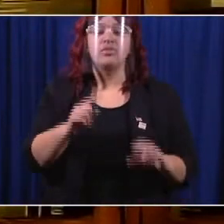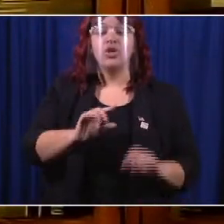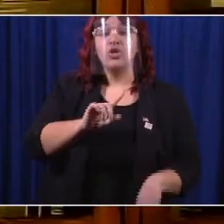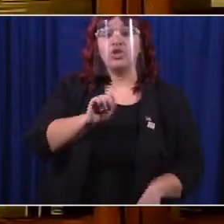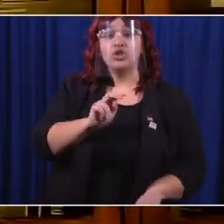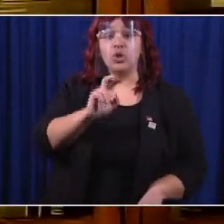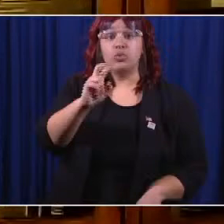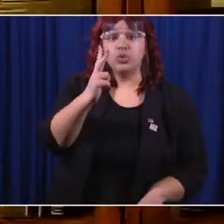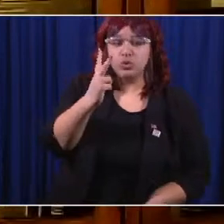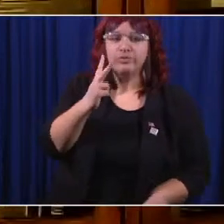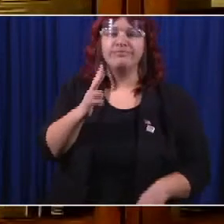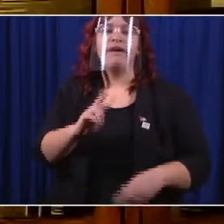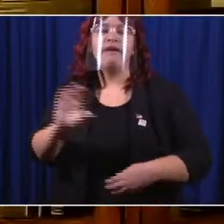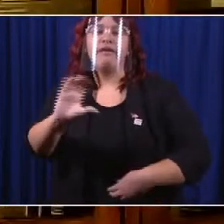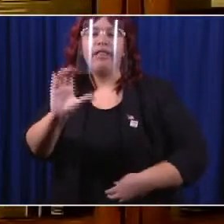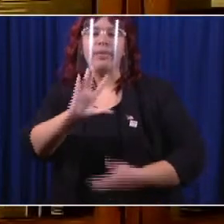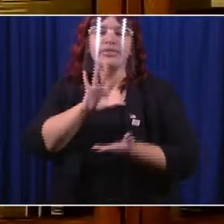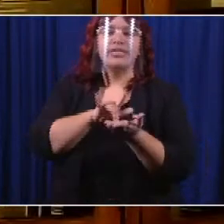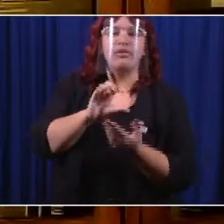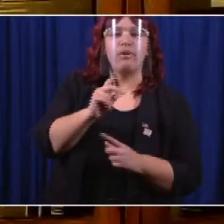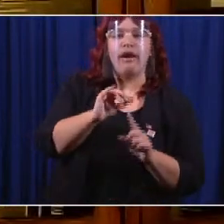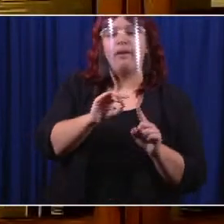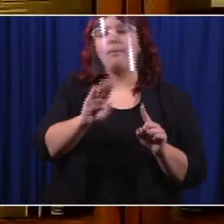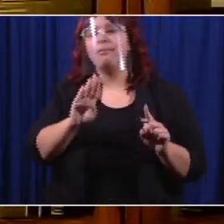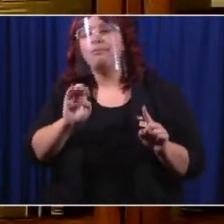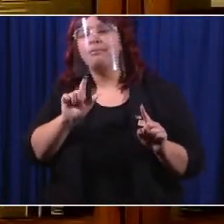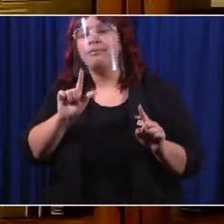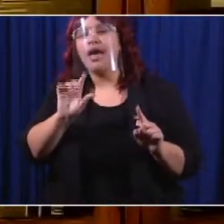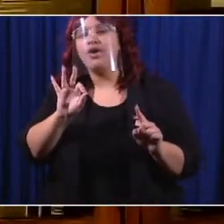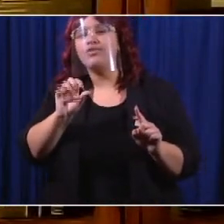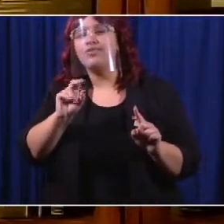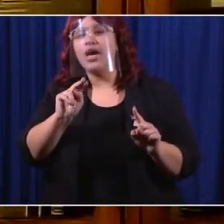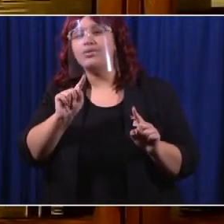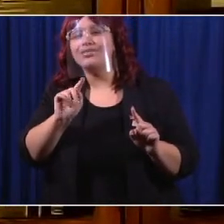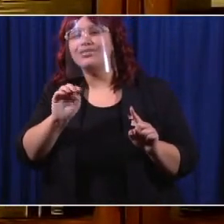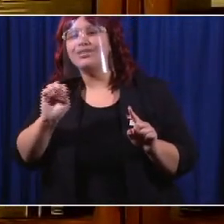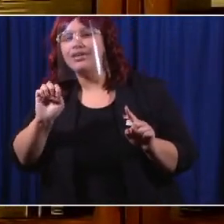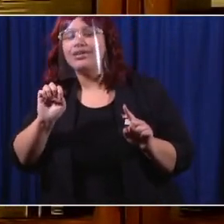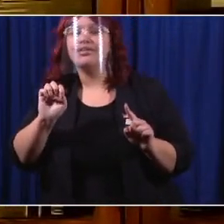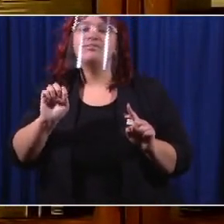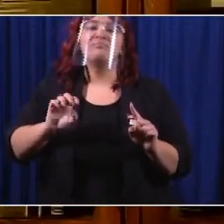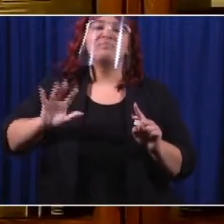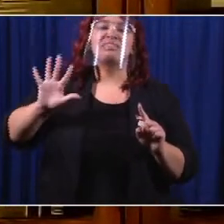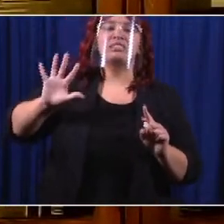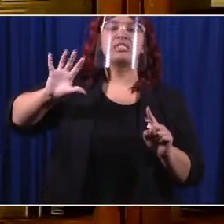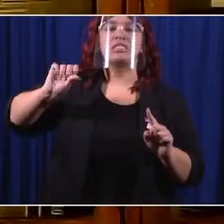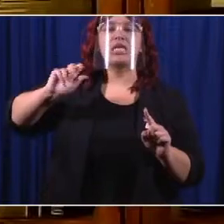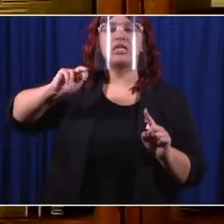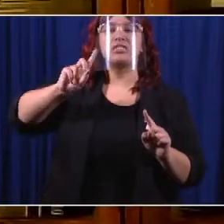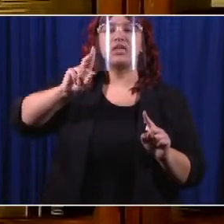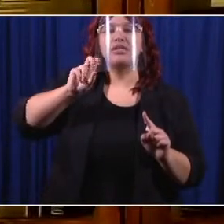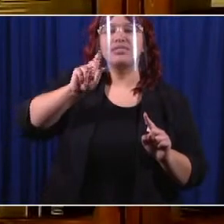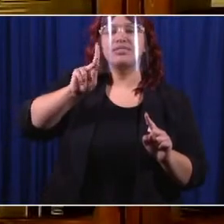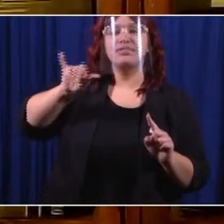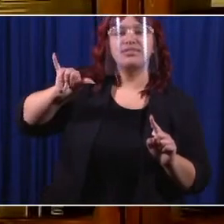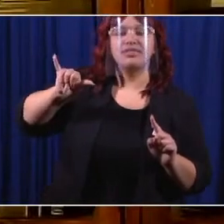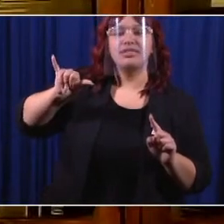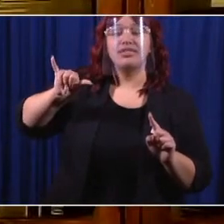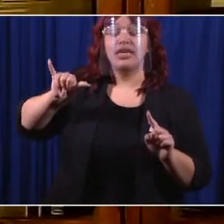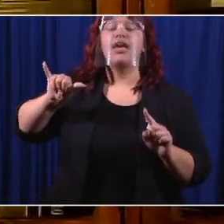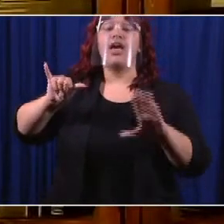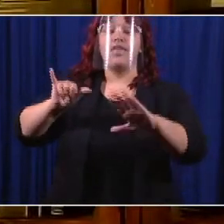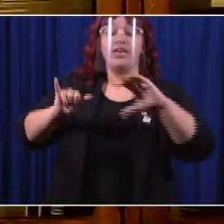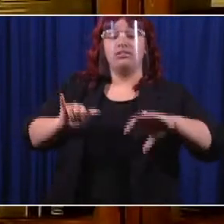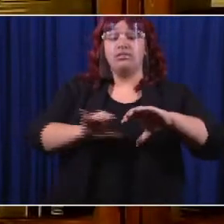Ohio counties up northwest towards Bell Fountain, towards Upper Sandusky, and then really regions 7 and